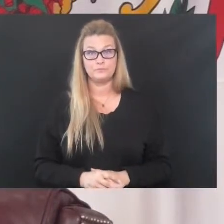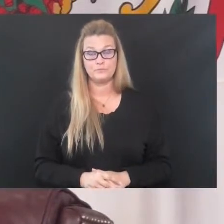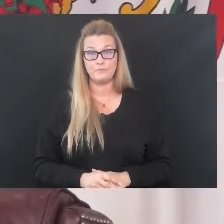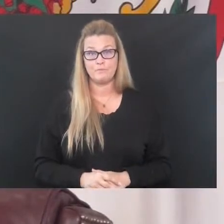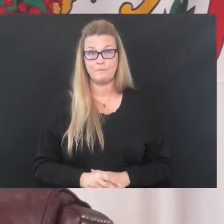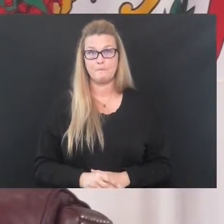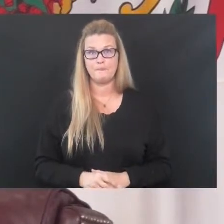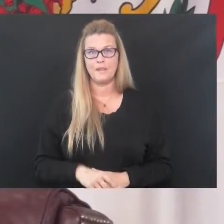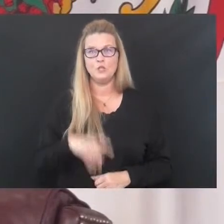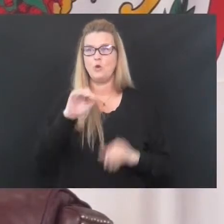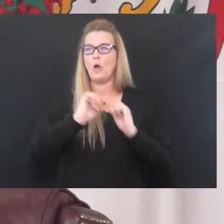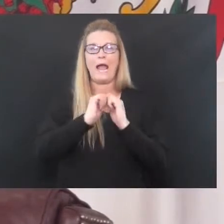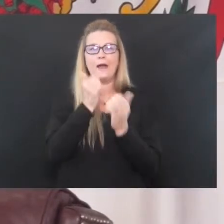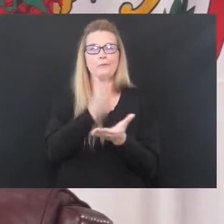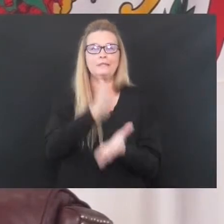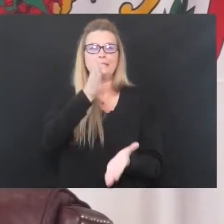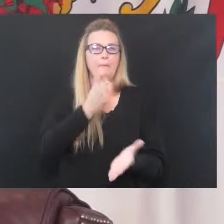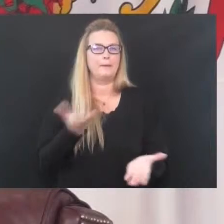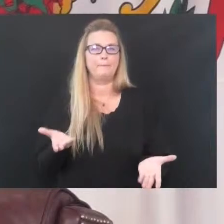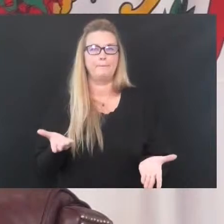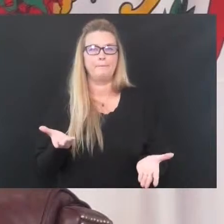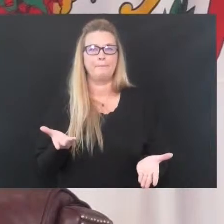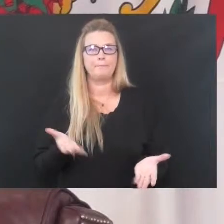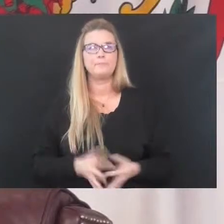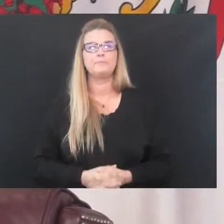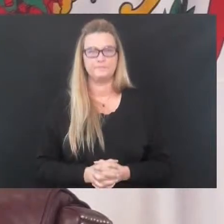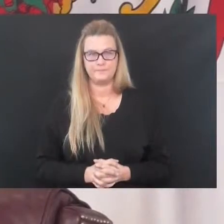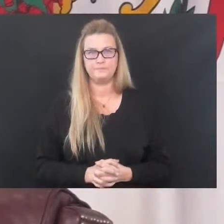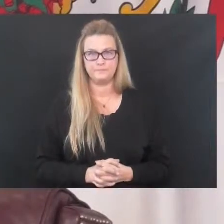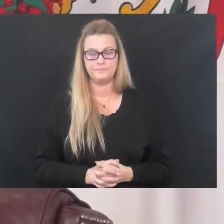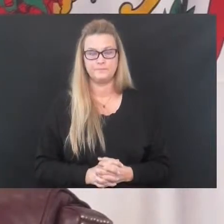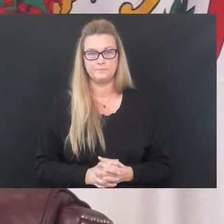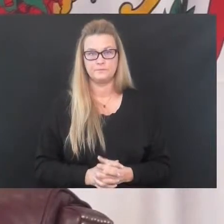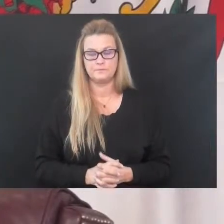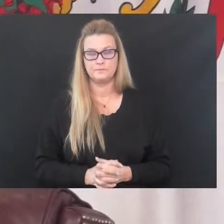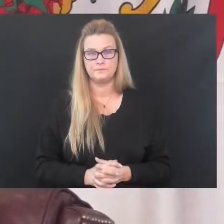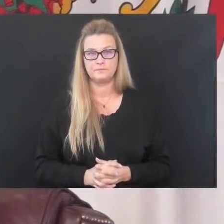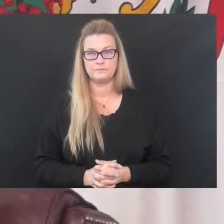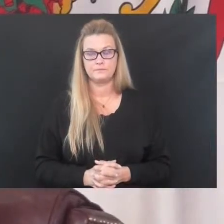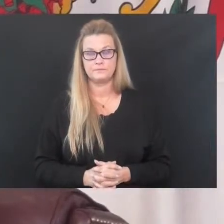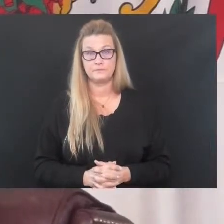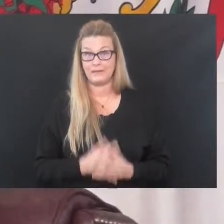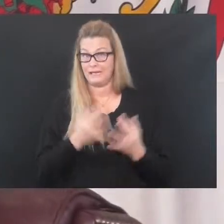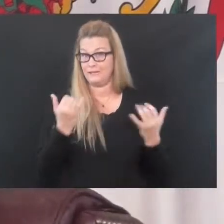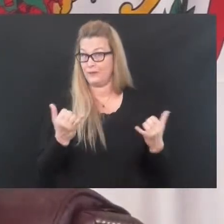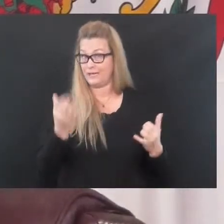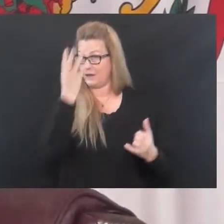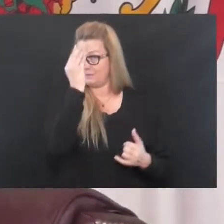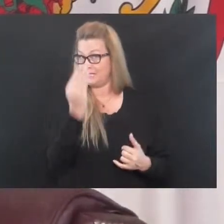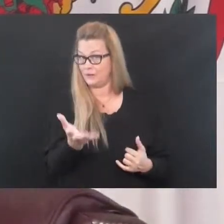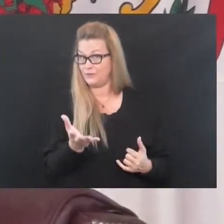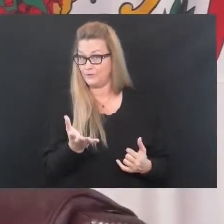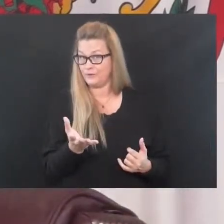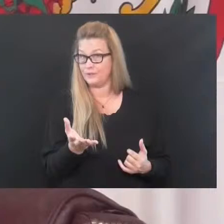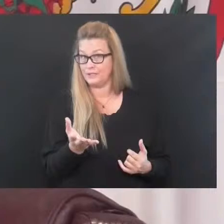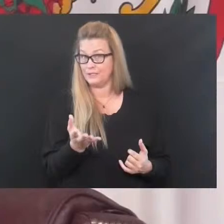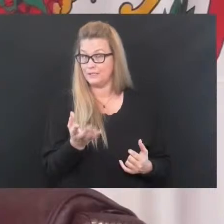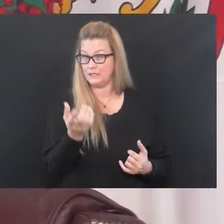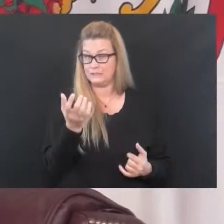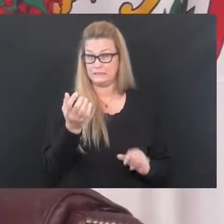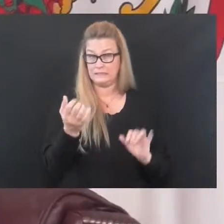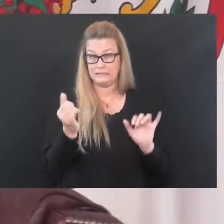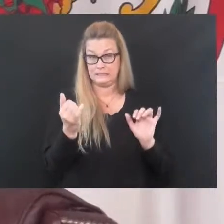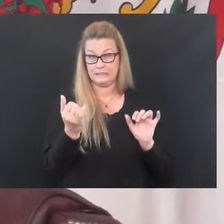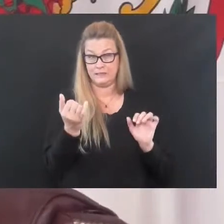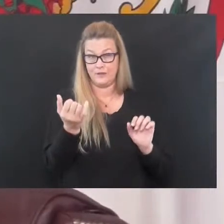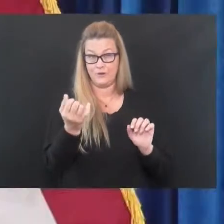Now, we got to do something about this, don't we? Now, I am telling you that if you'll just stay with me,